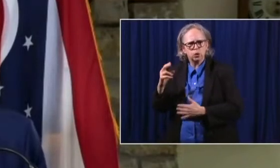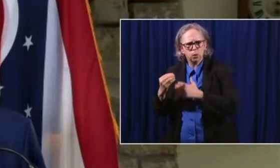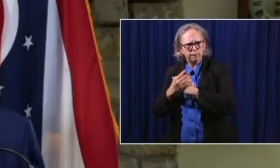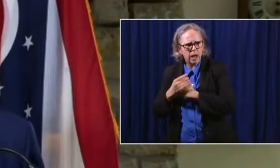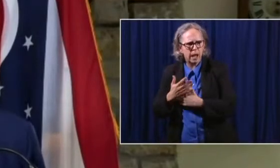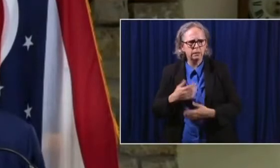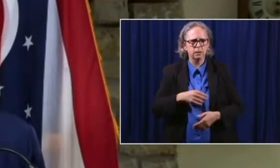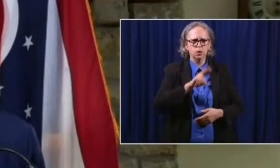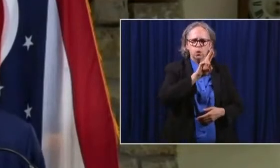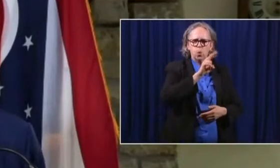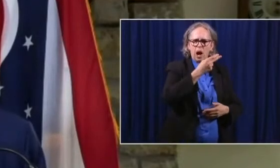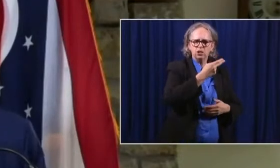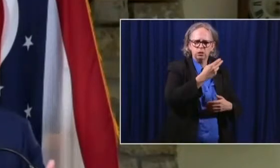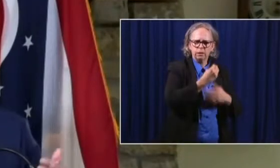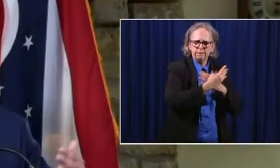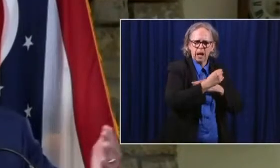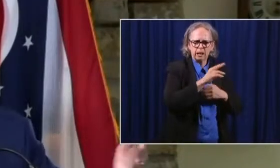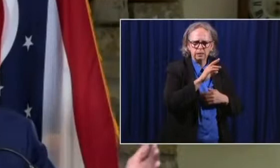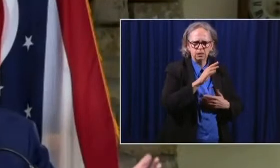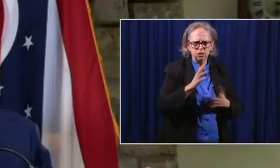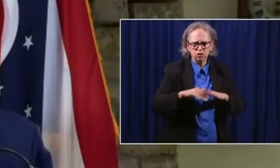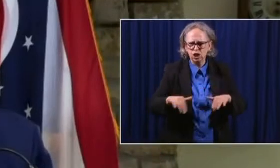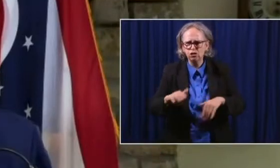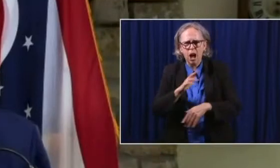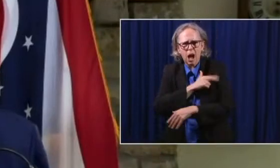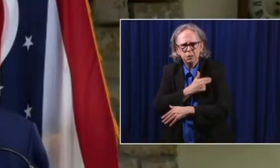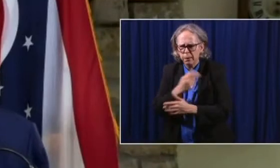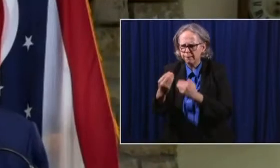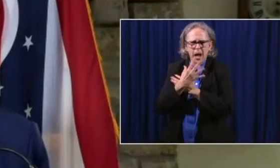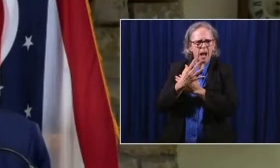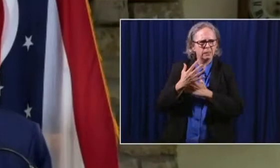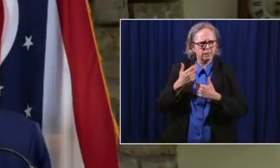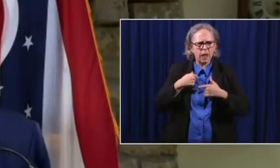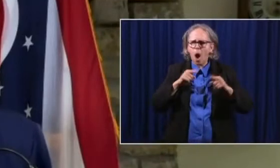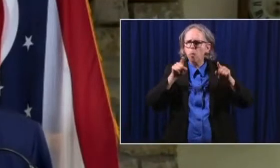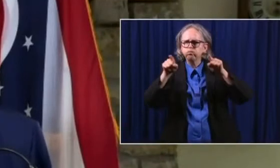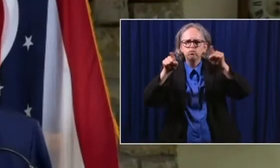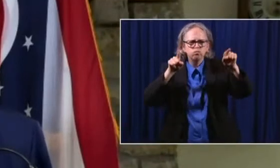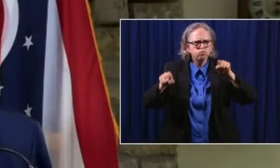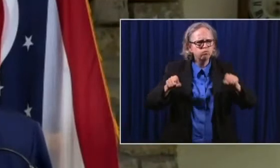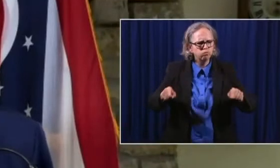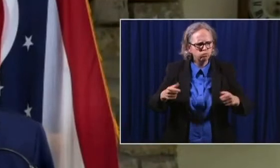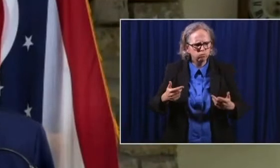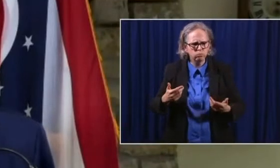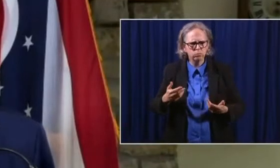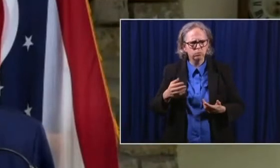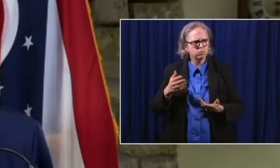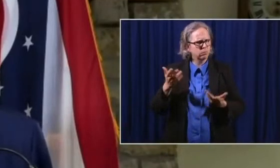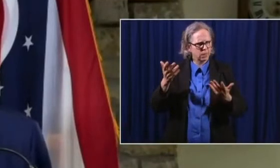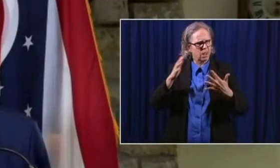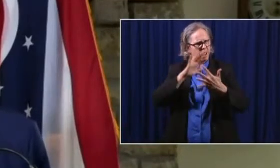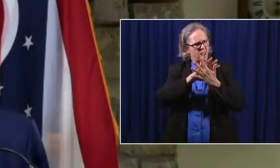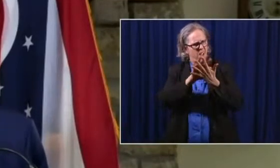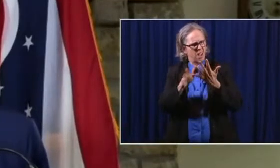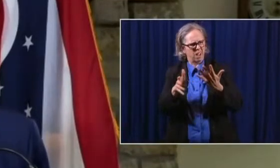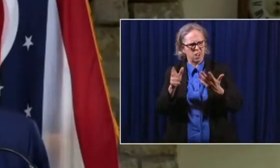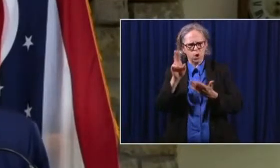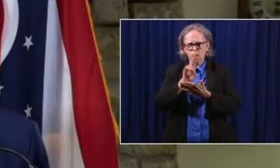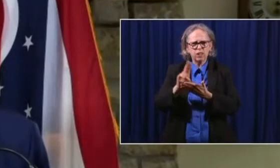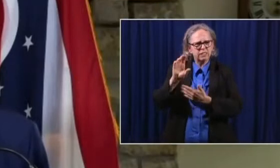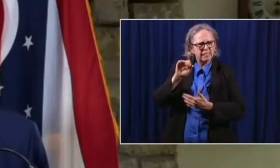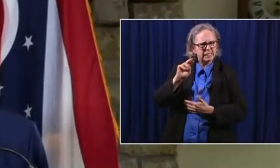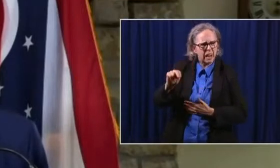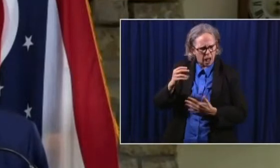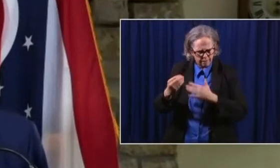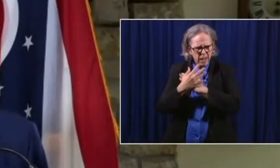go to the children's hospitals throughout the state. We go to Ohio State. We go to the University of Cincinnati.